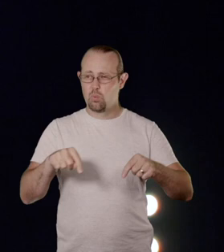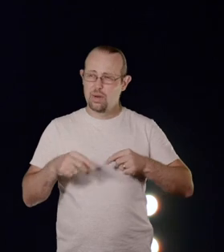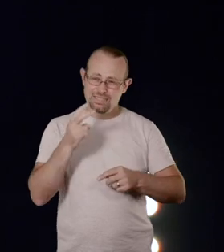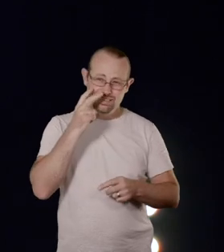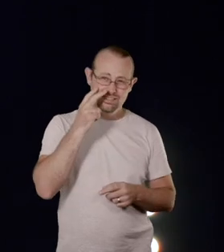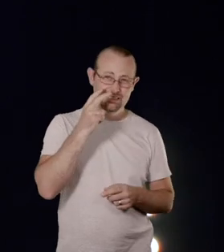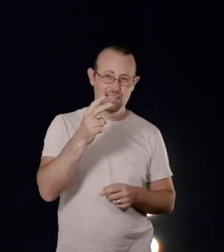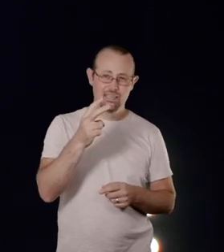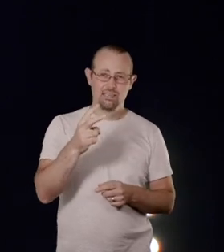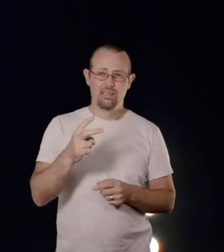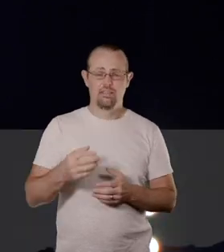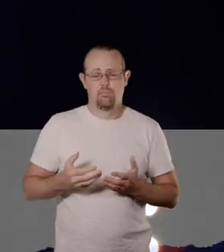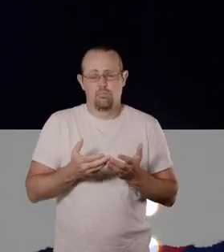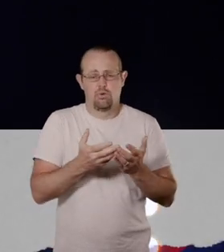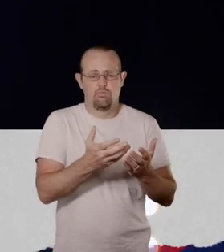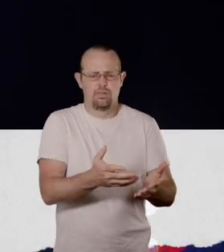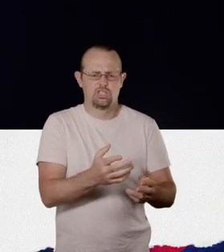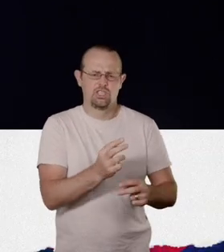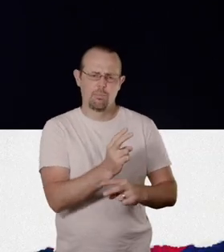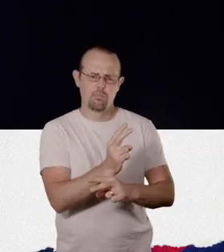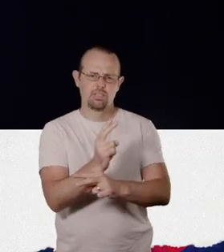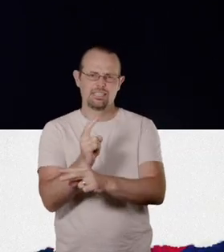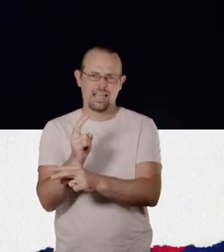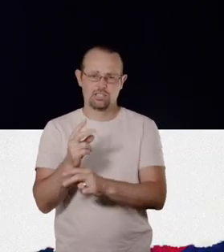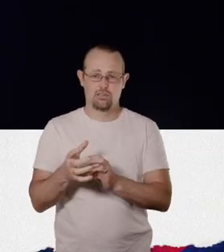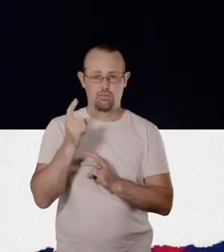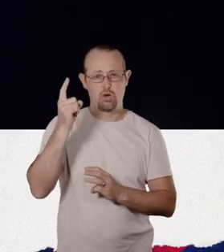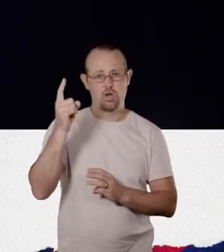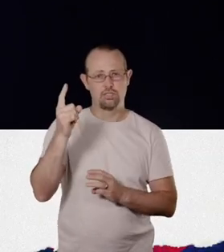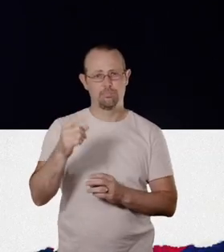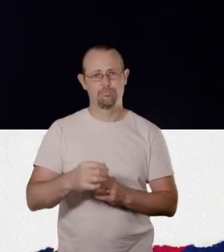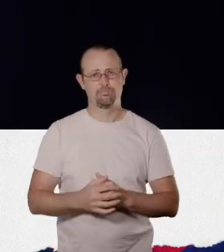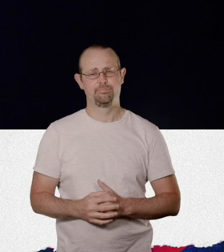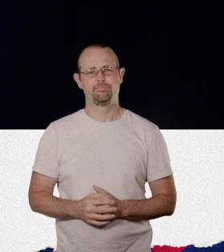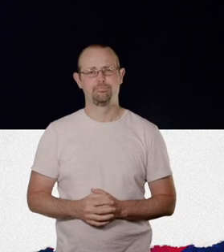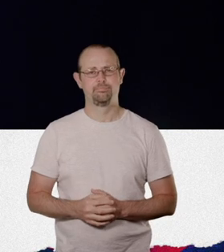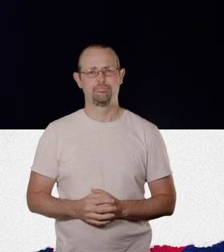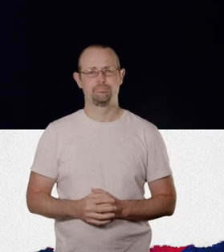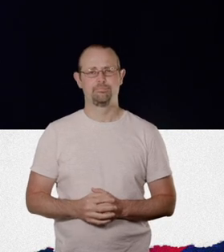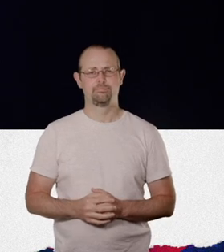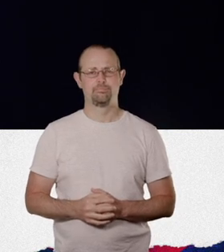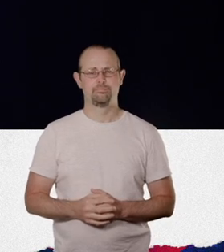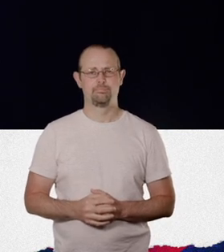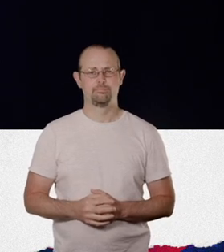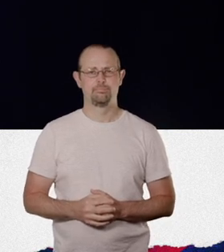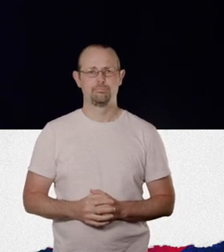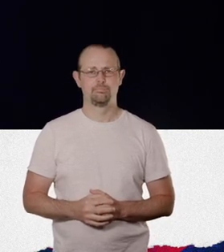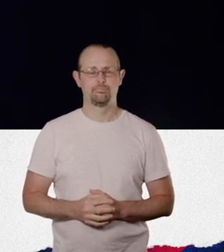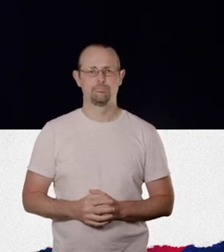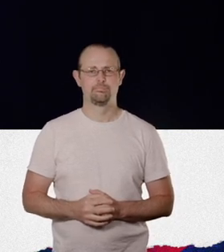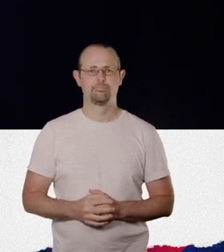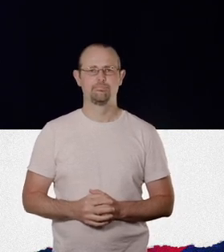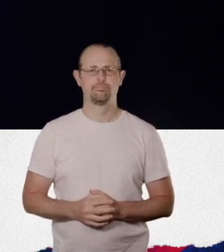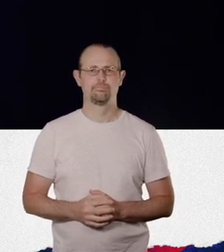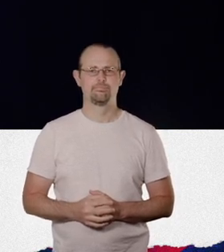It's just an amazing story. In verse 8, it says, on this night, you must roast the lamb and eat all the meat. You must